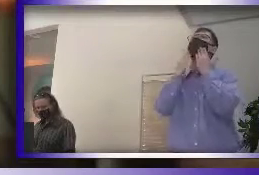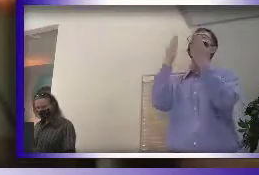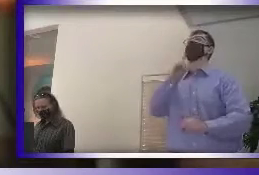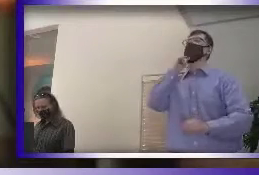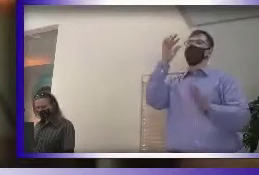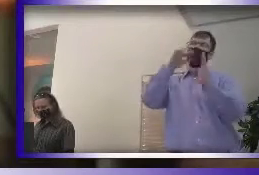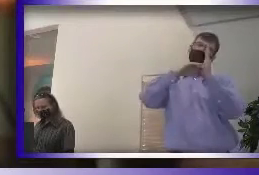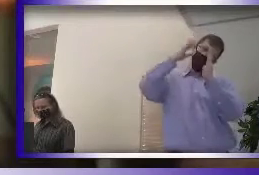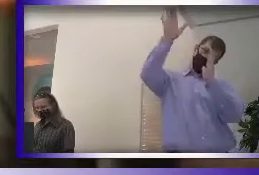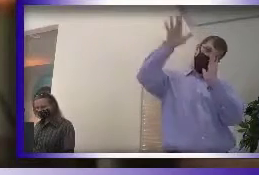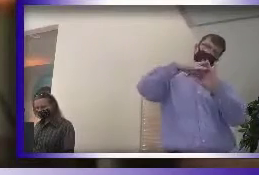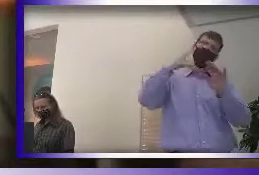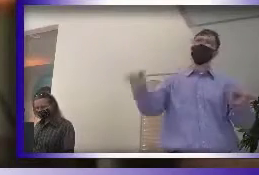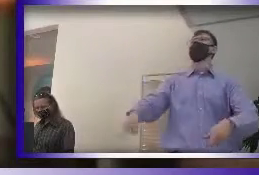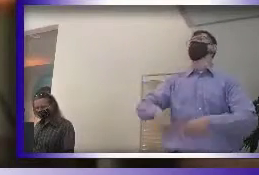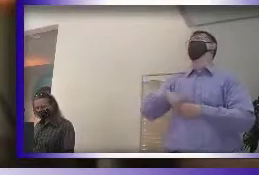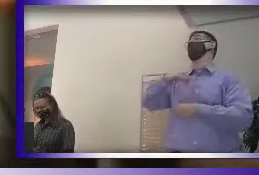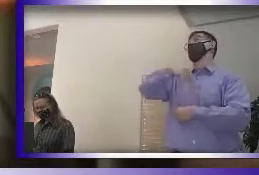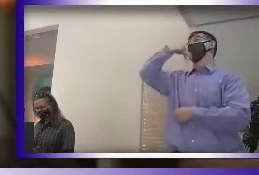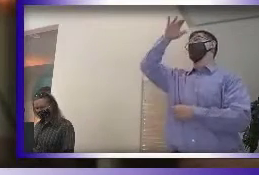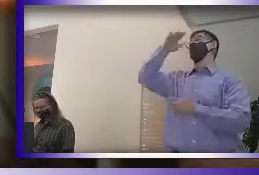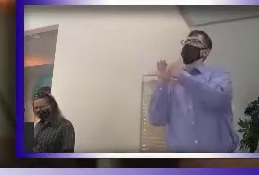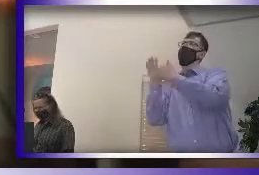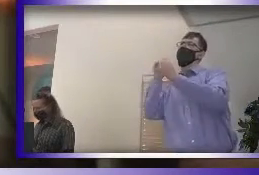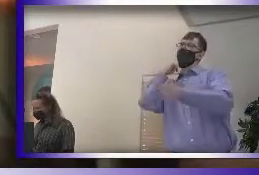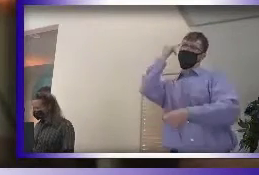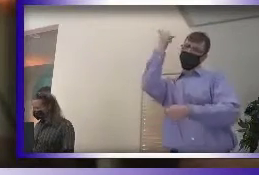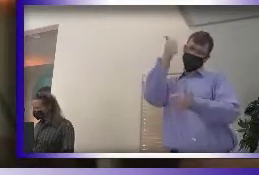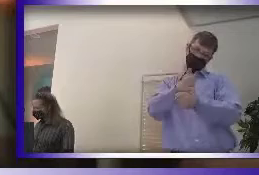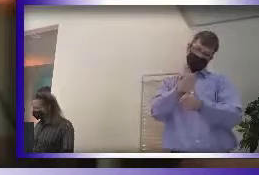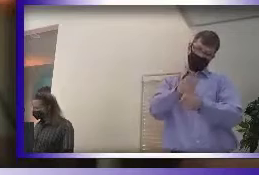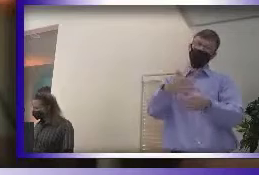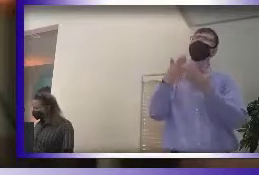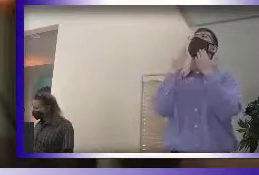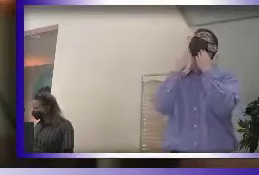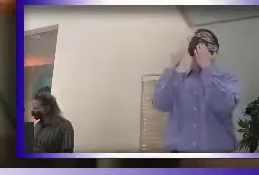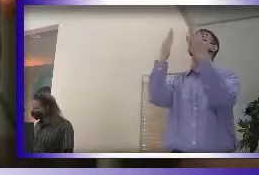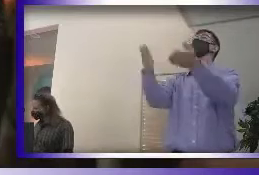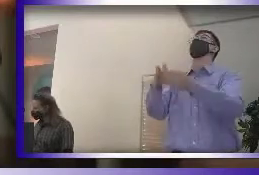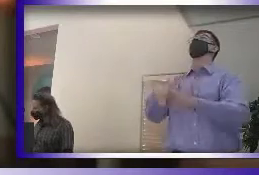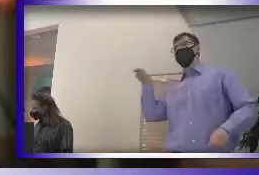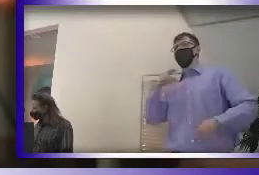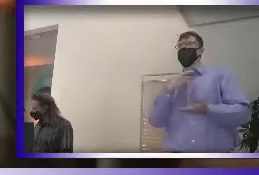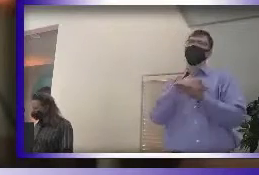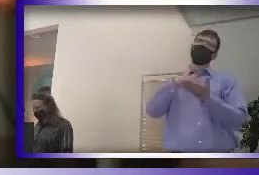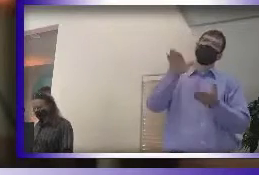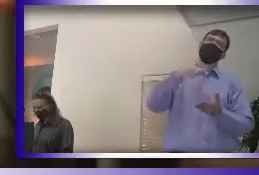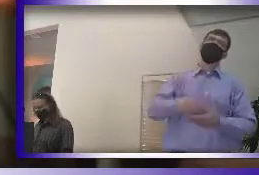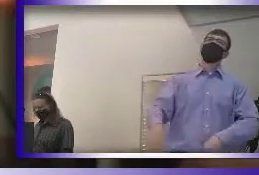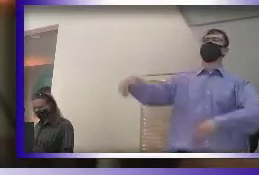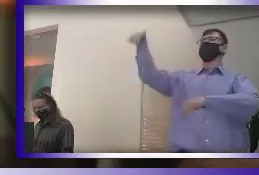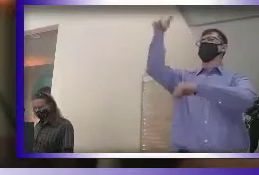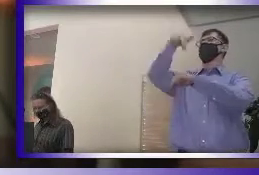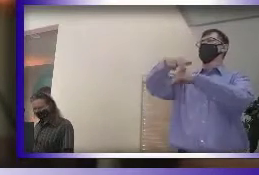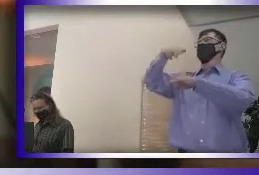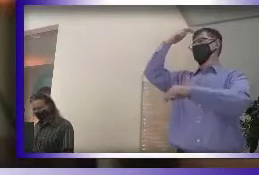of standing witness and calling the name is what calls it into my physical